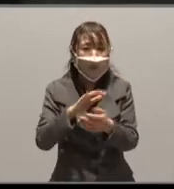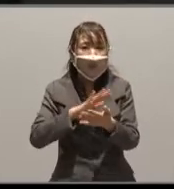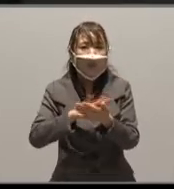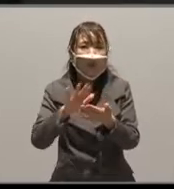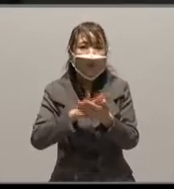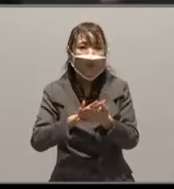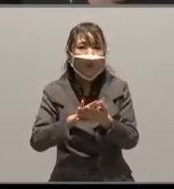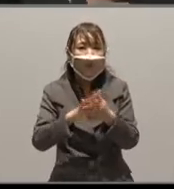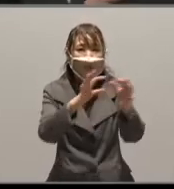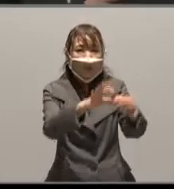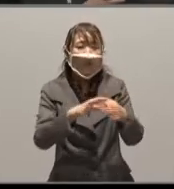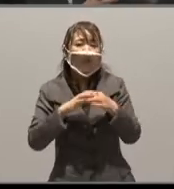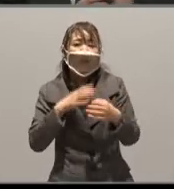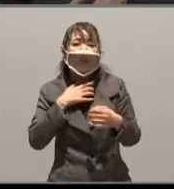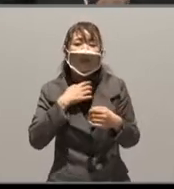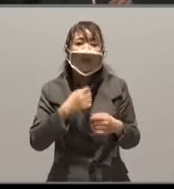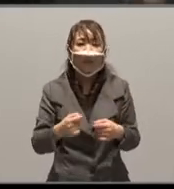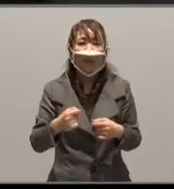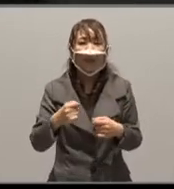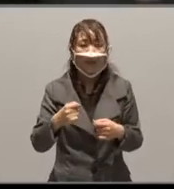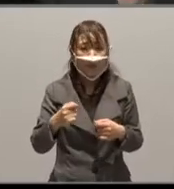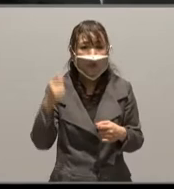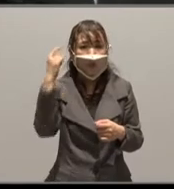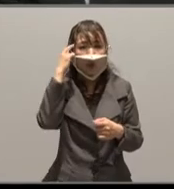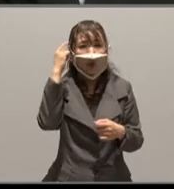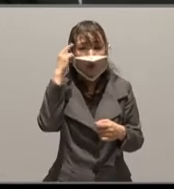in rehabilitation care.